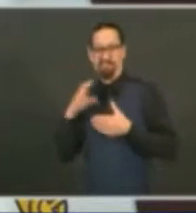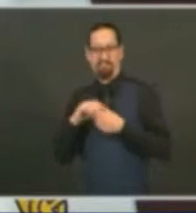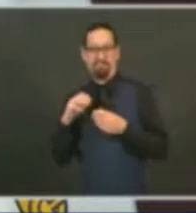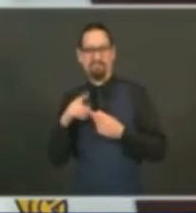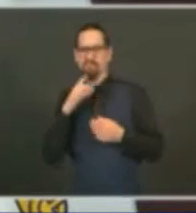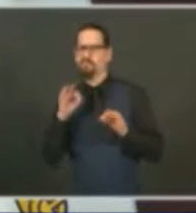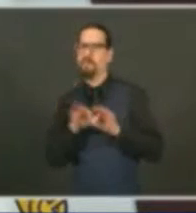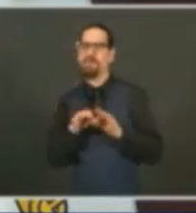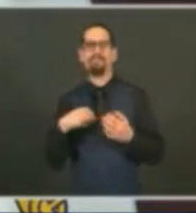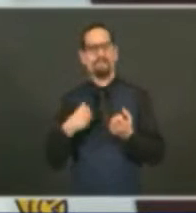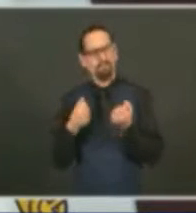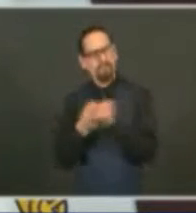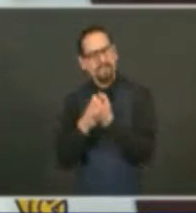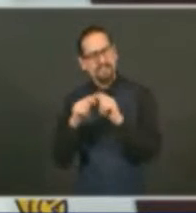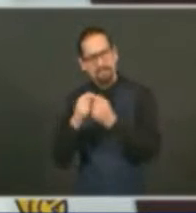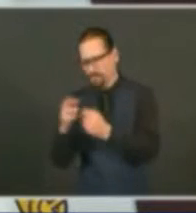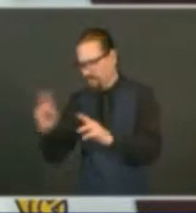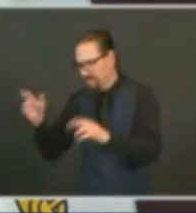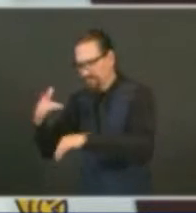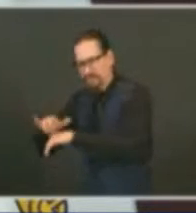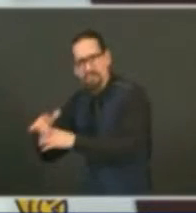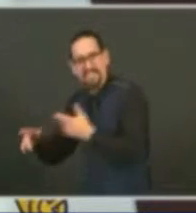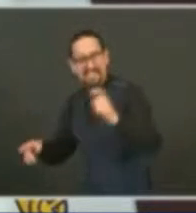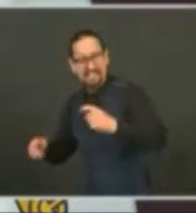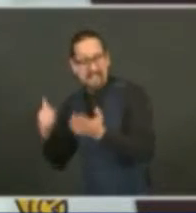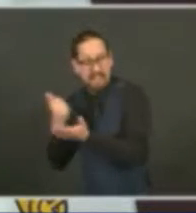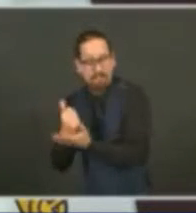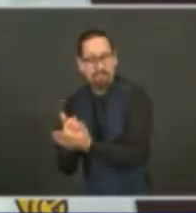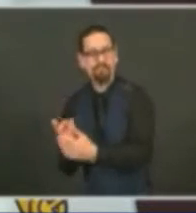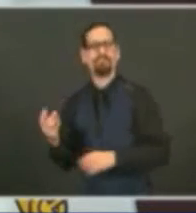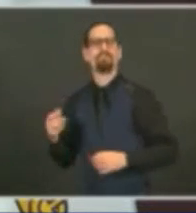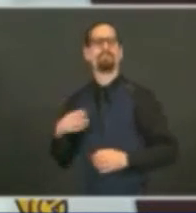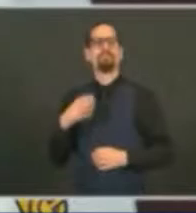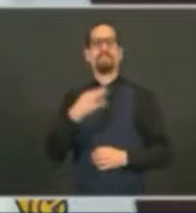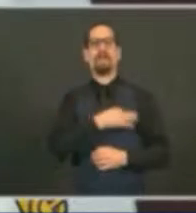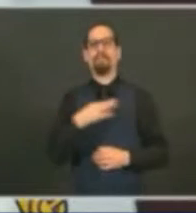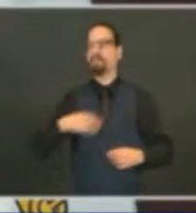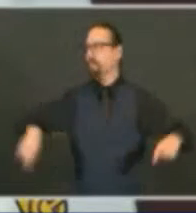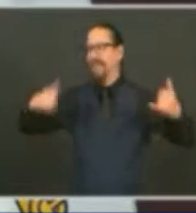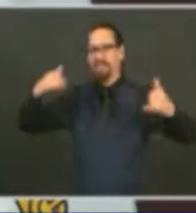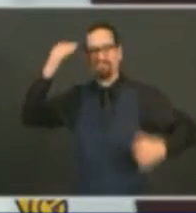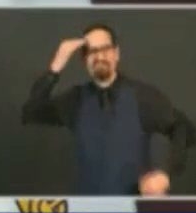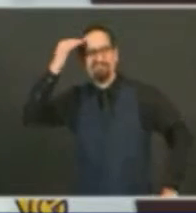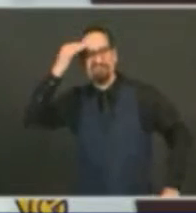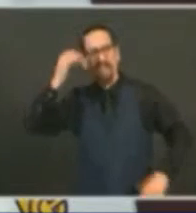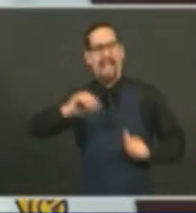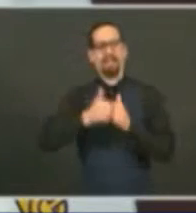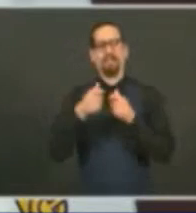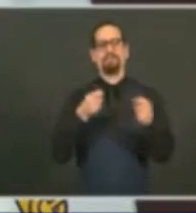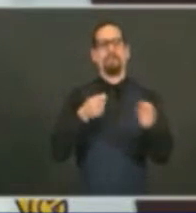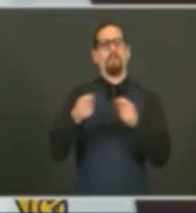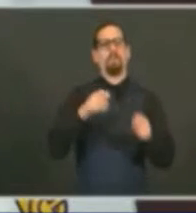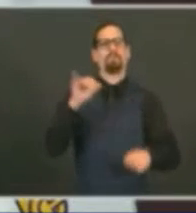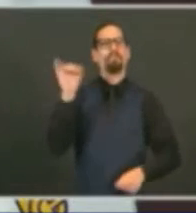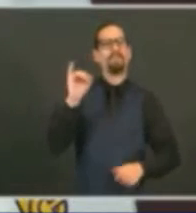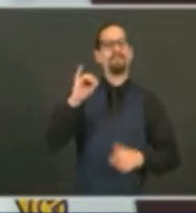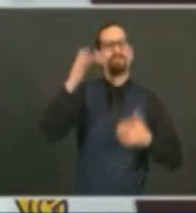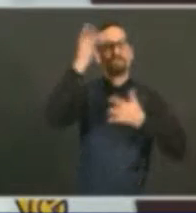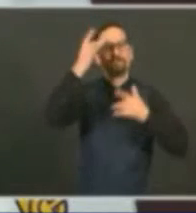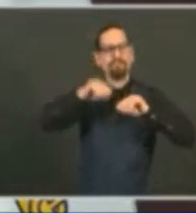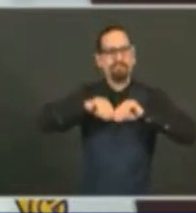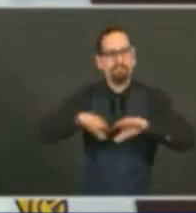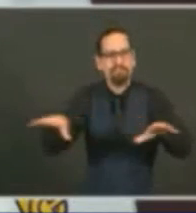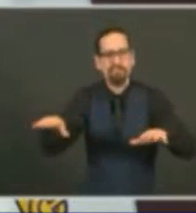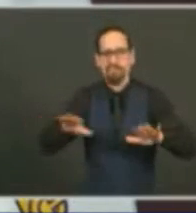The staff is more familiar with the infection control measures that are needed. And as I